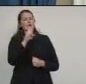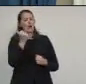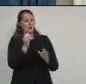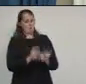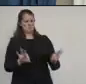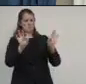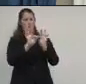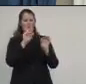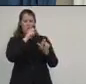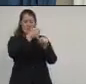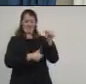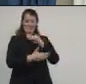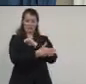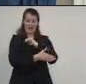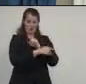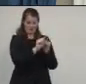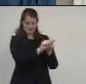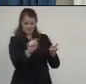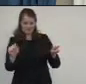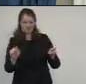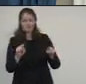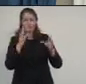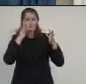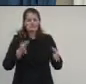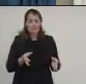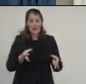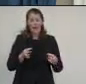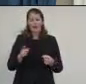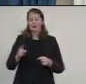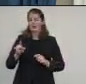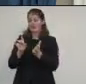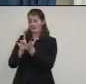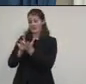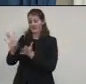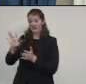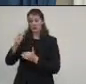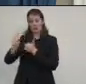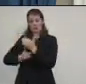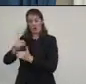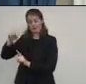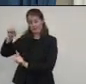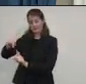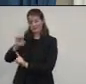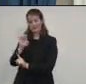Thank you. We'll go back to the phone line. Jim Snyder, News 3, you're up.